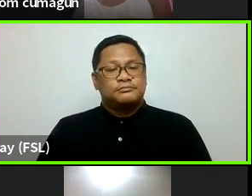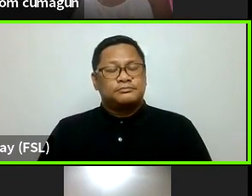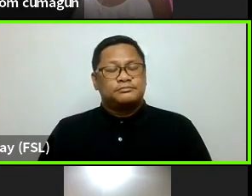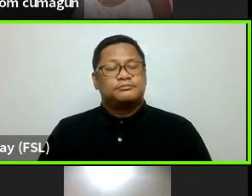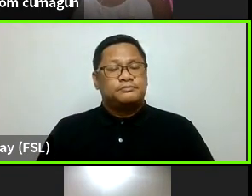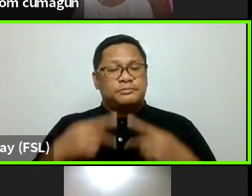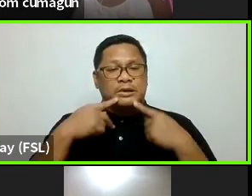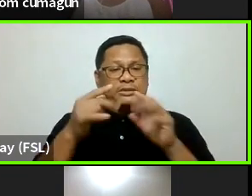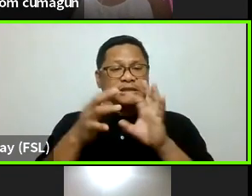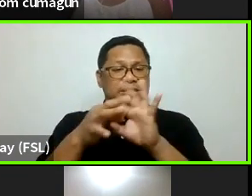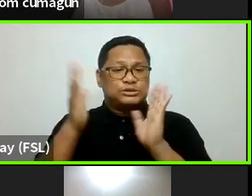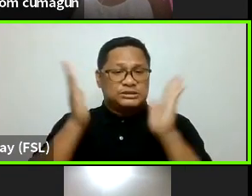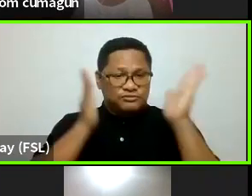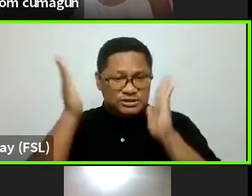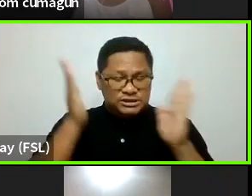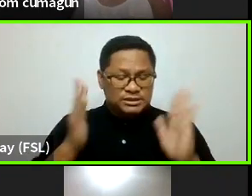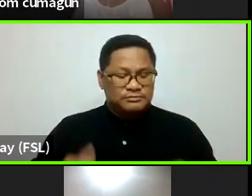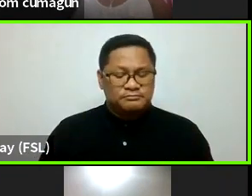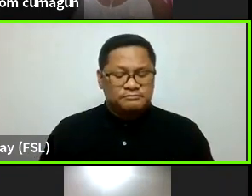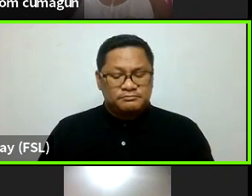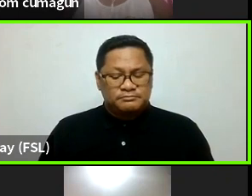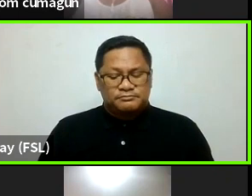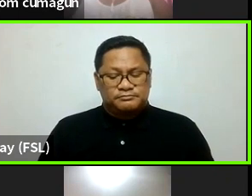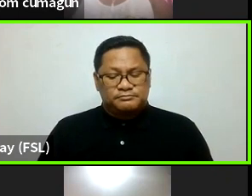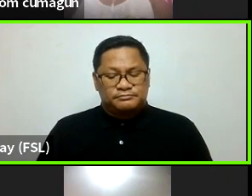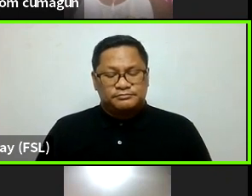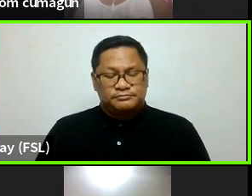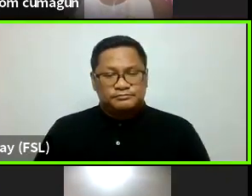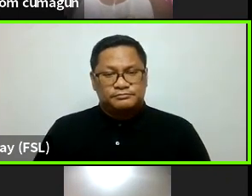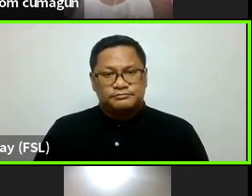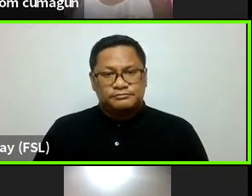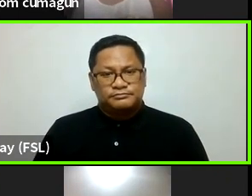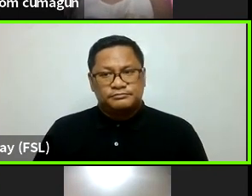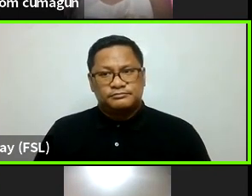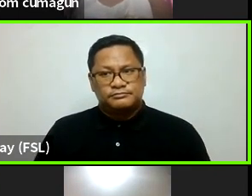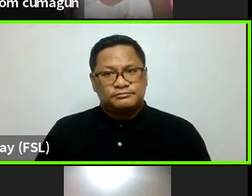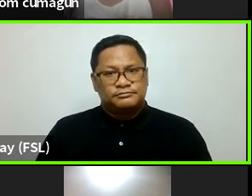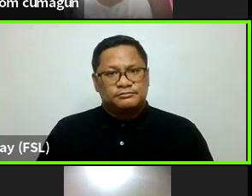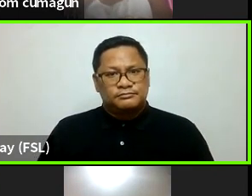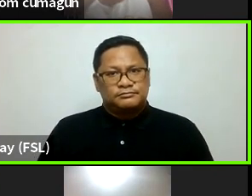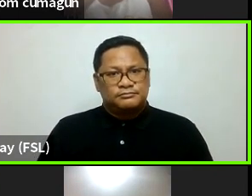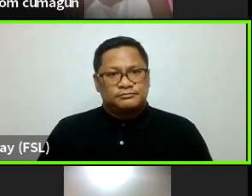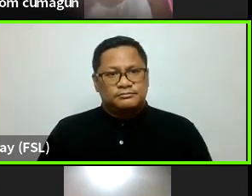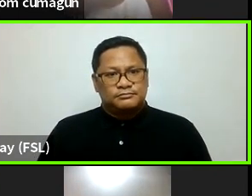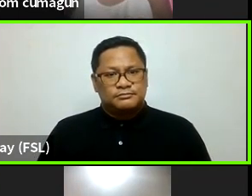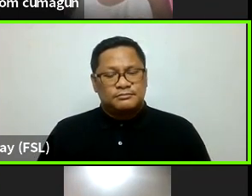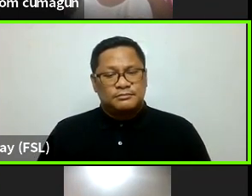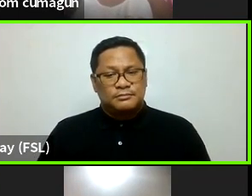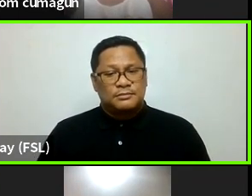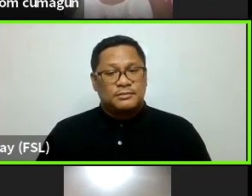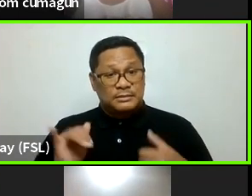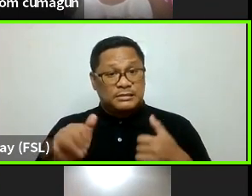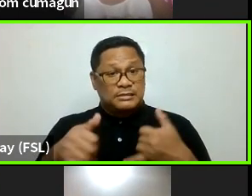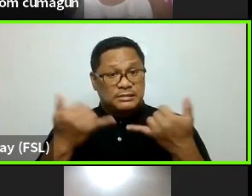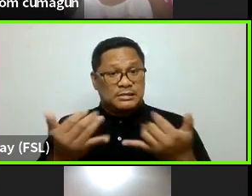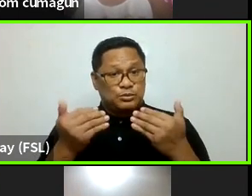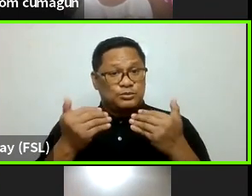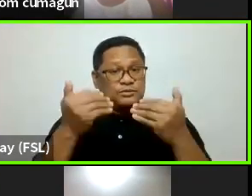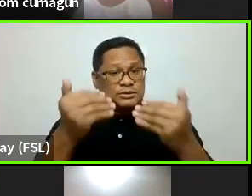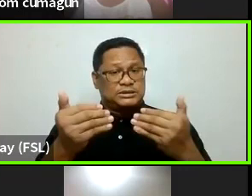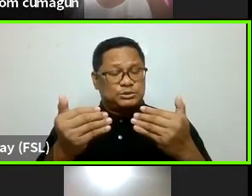services. Okay. So, yun. Okay. Now, let me proceed with my